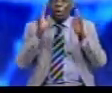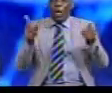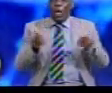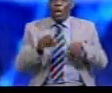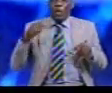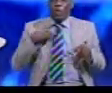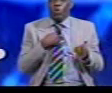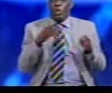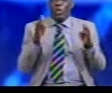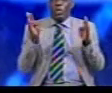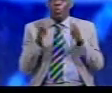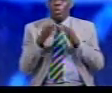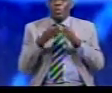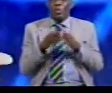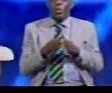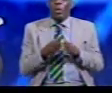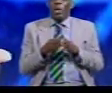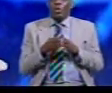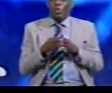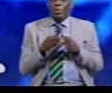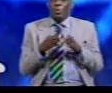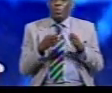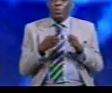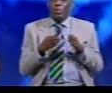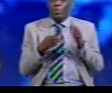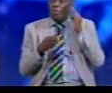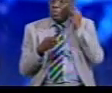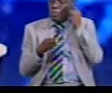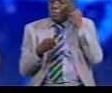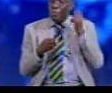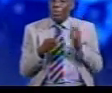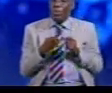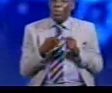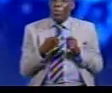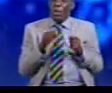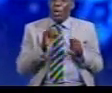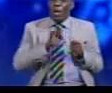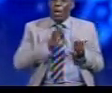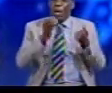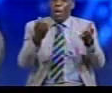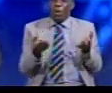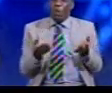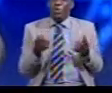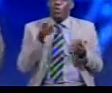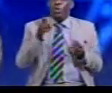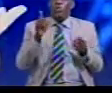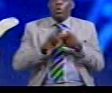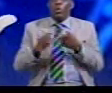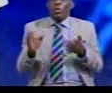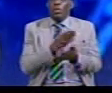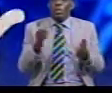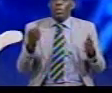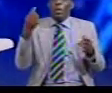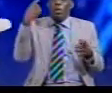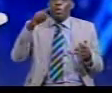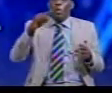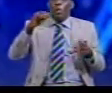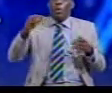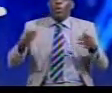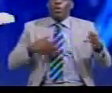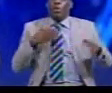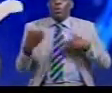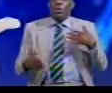this incredible time of word and worship in God's presence, I want you to sing for joy. Sing for joy. The mercy